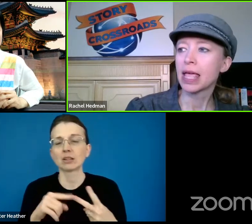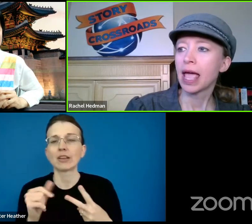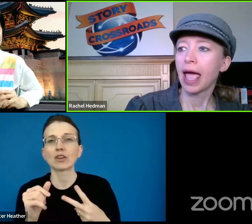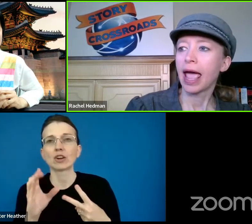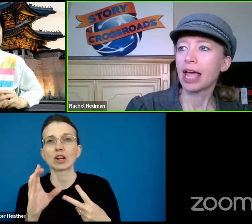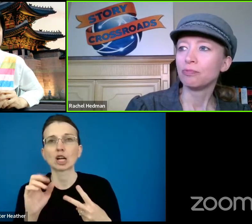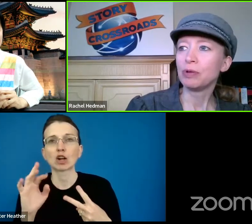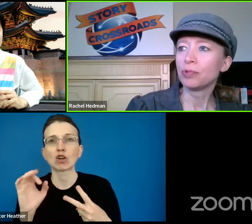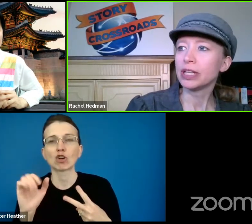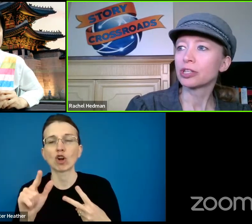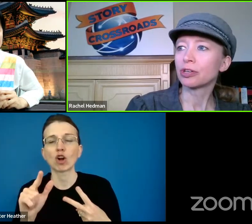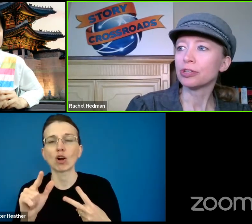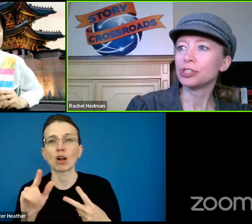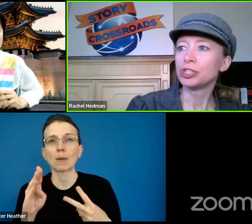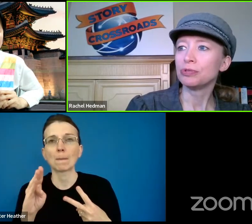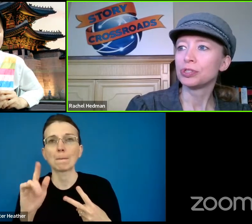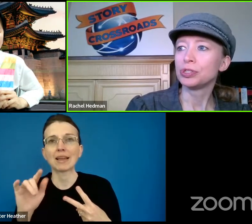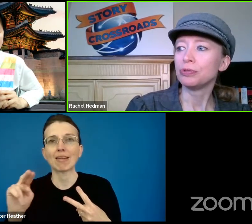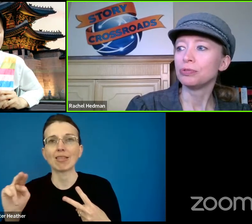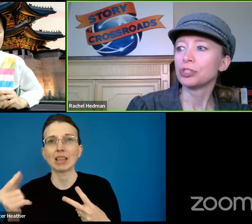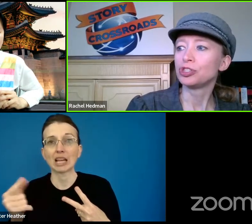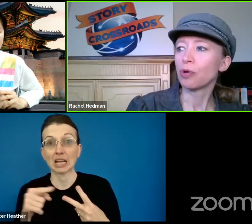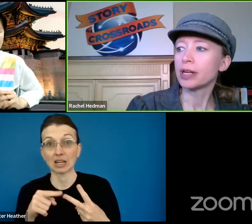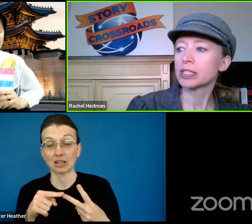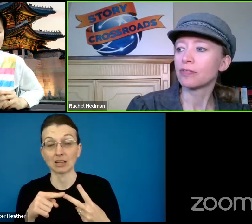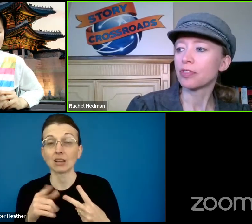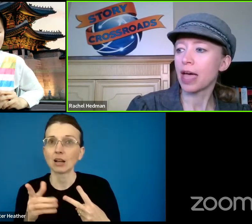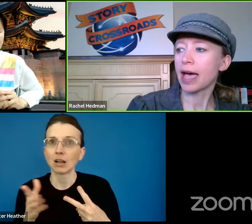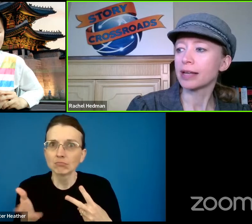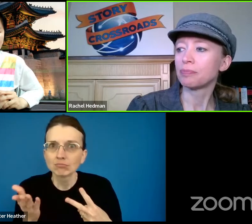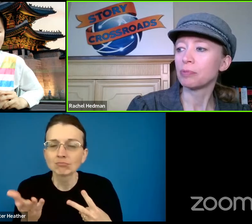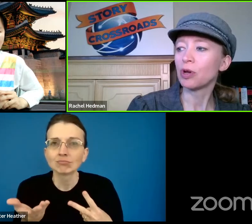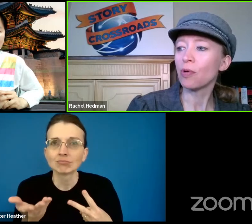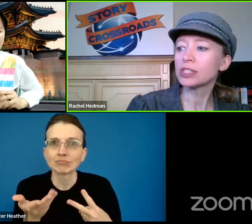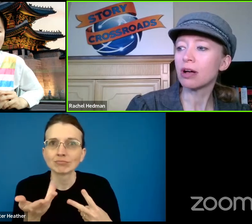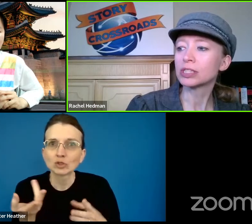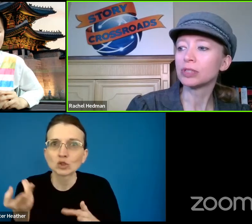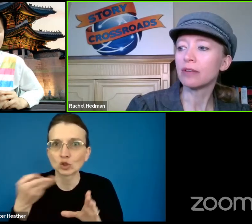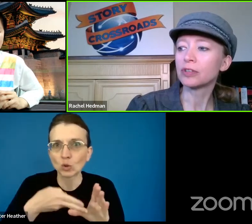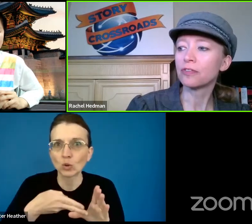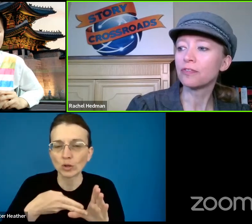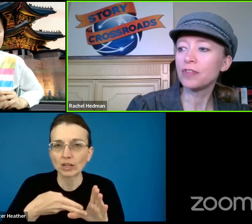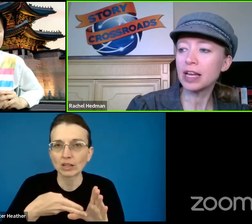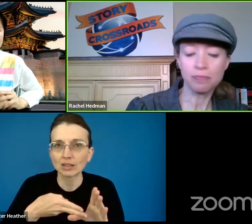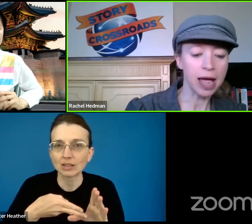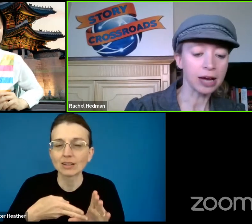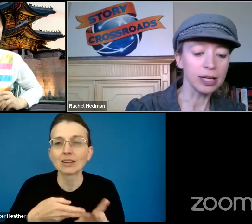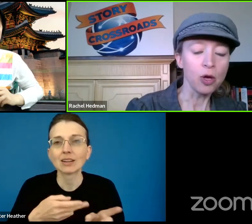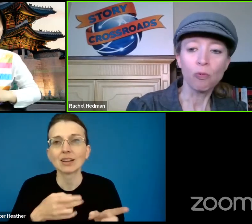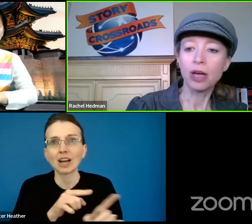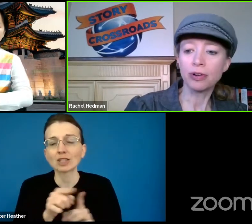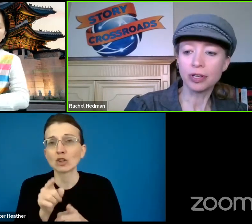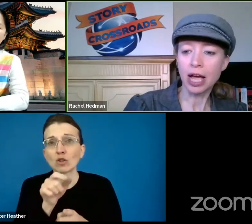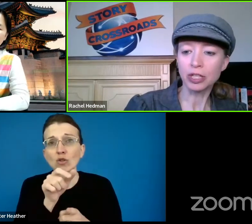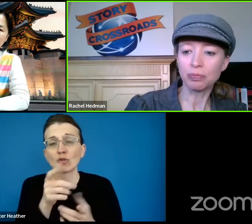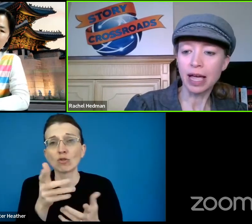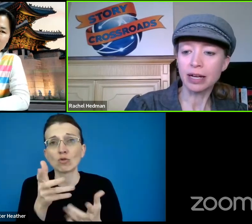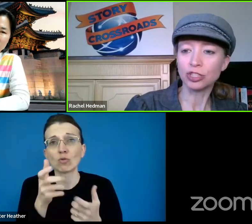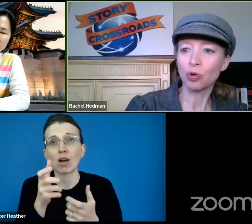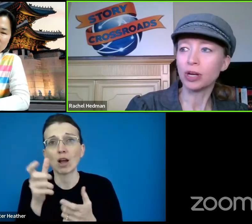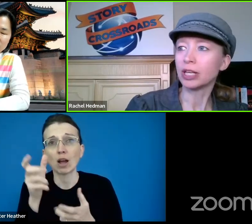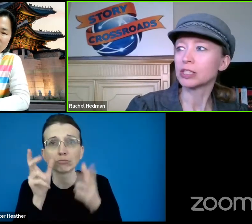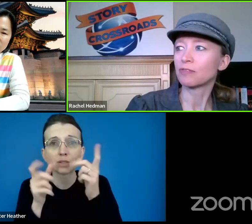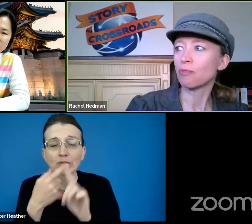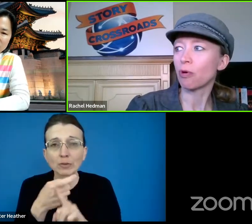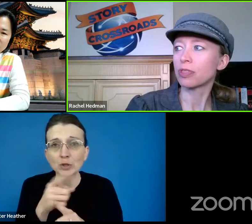Bailing. And we really encourage you to join us for that. But we always also love your feedback, whether or not you plan